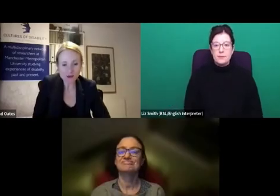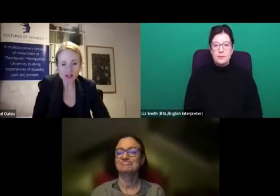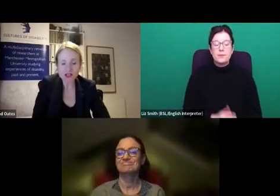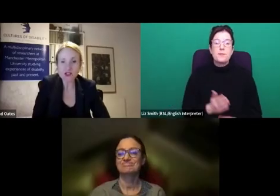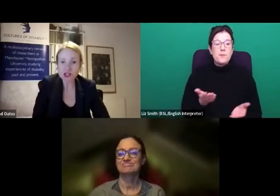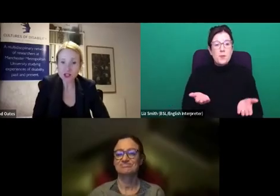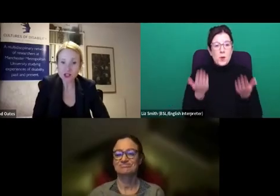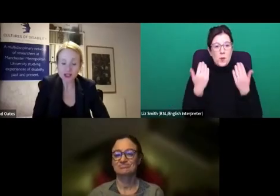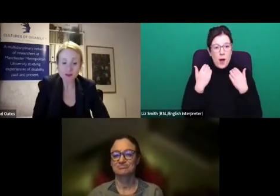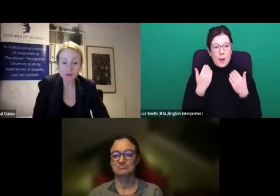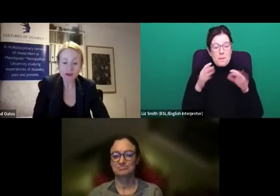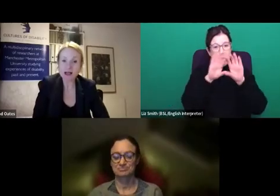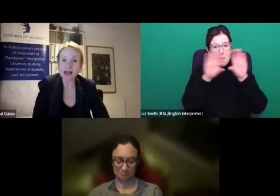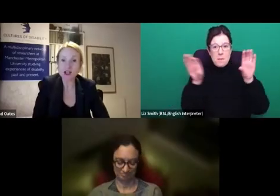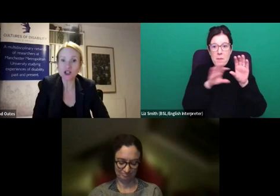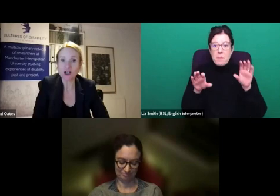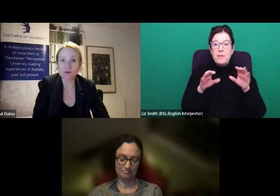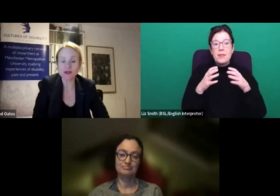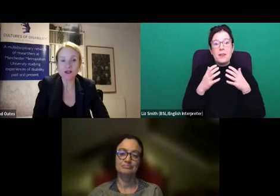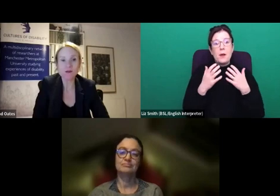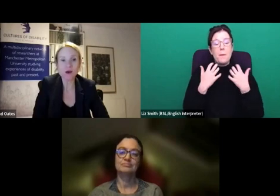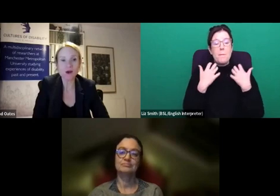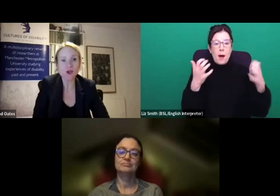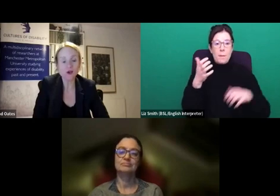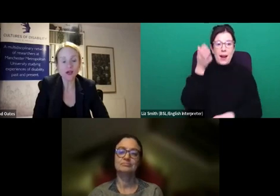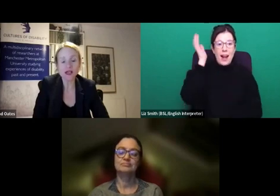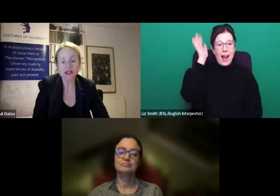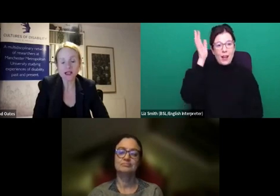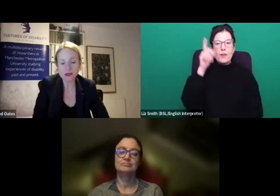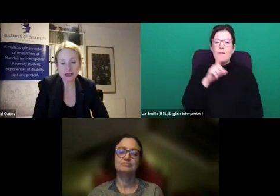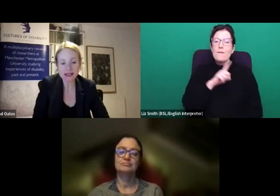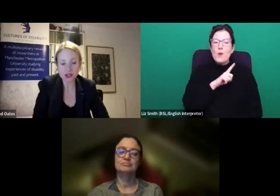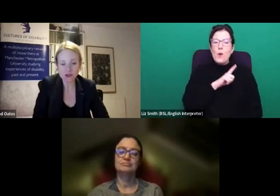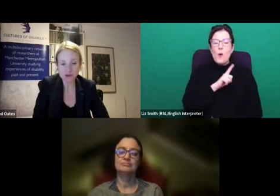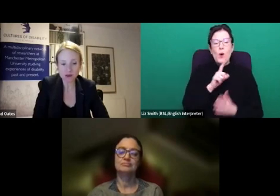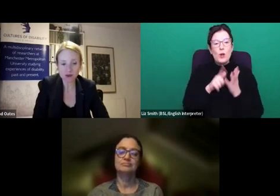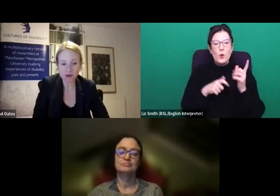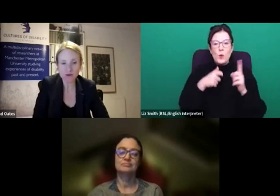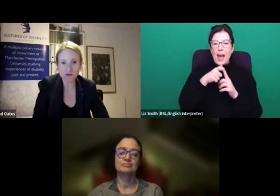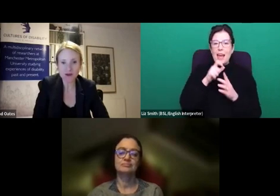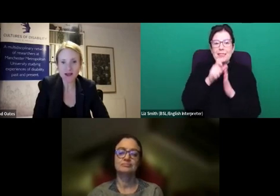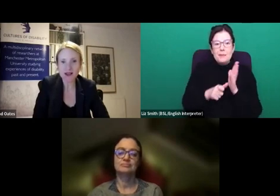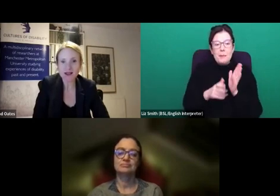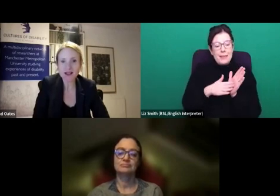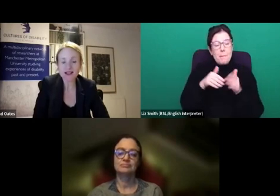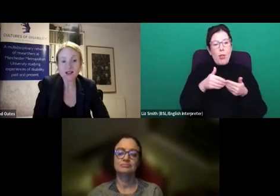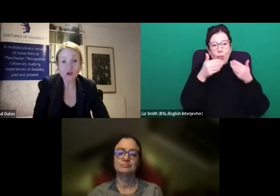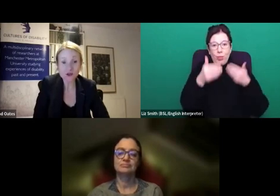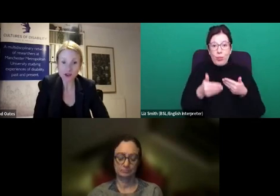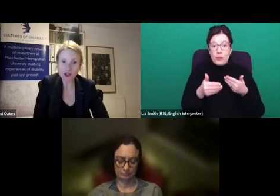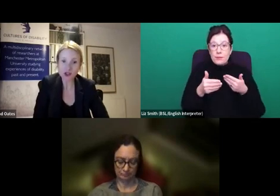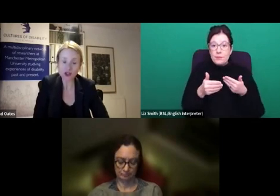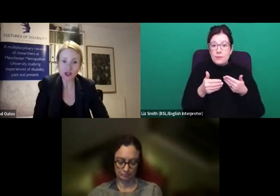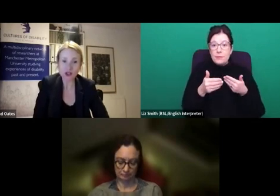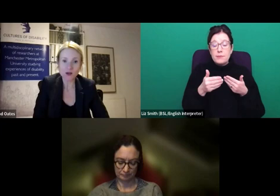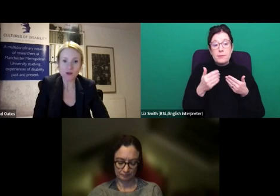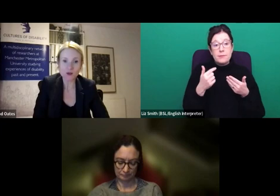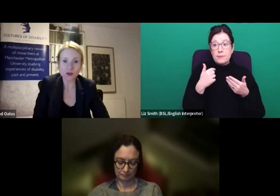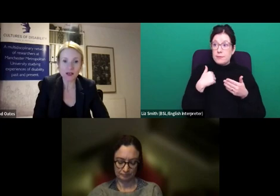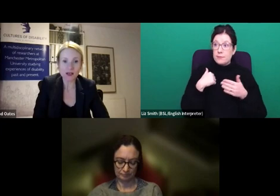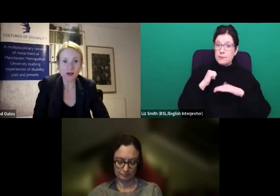welcome everybody to this year's public lecture to mark UK Disability History Month. This is a joint